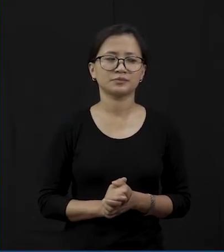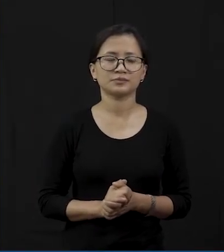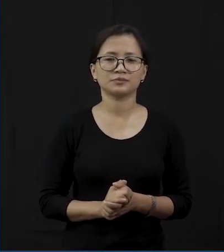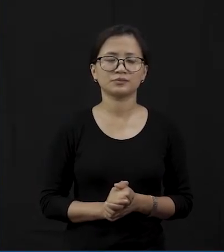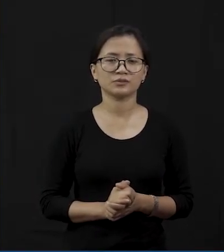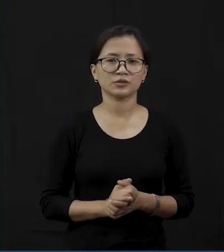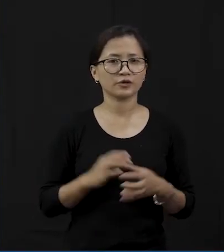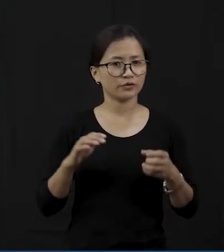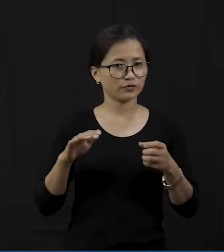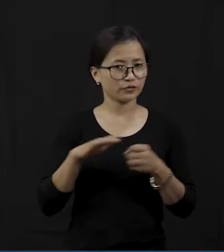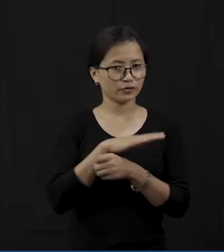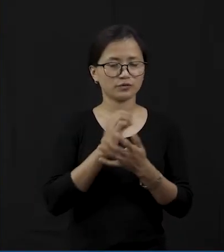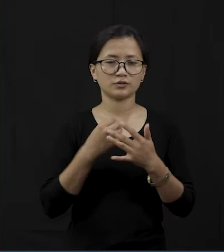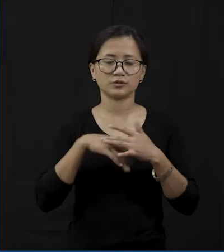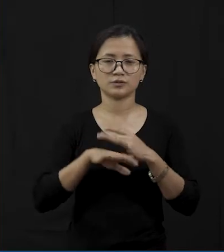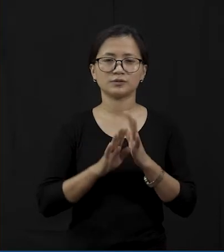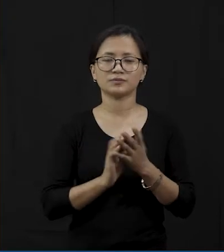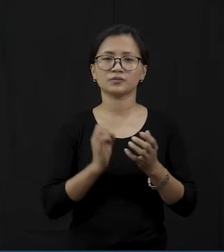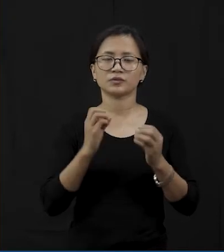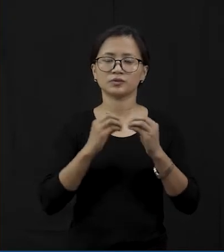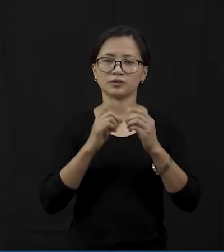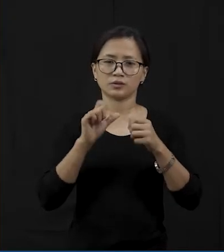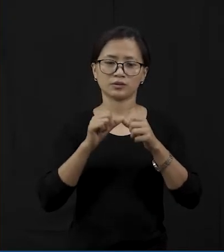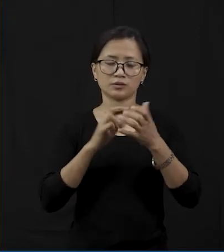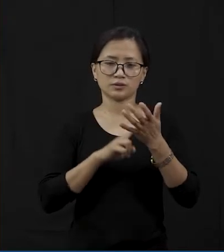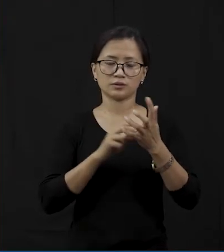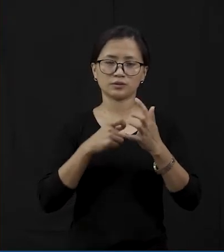Now fill in the blanks.